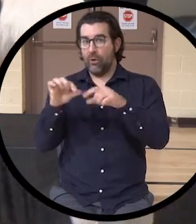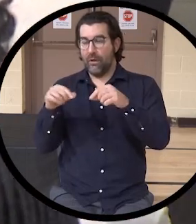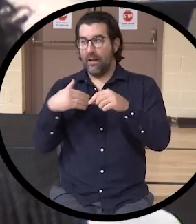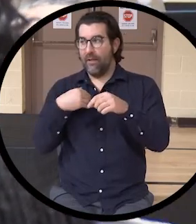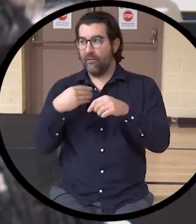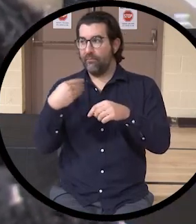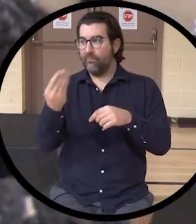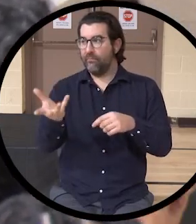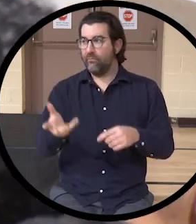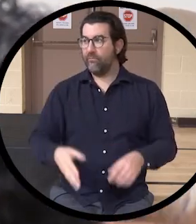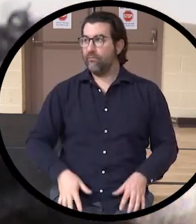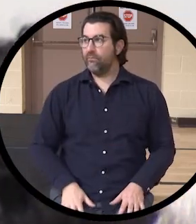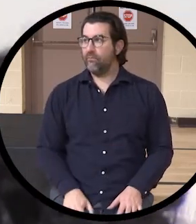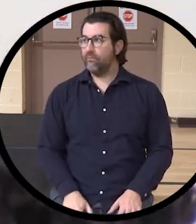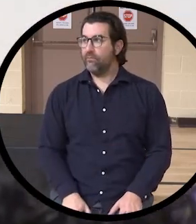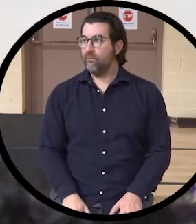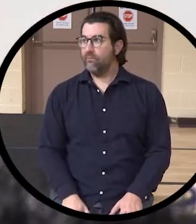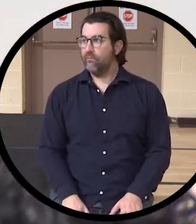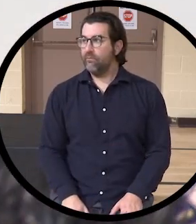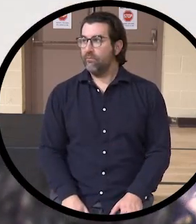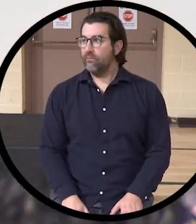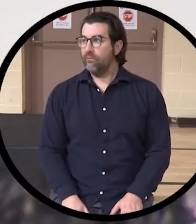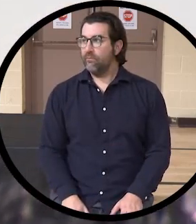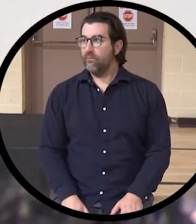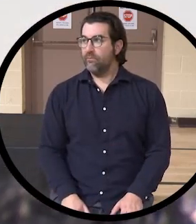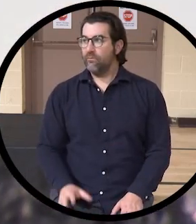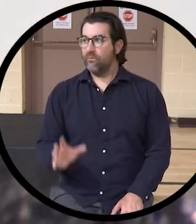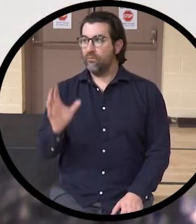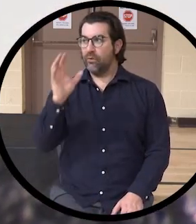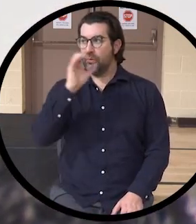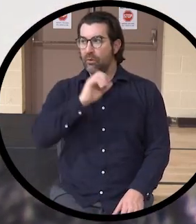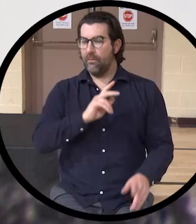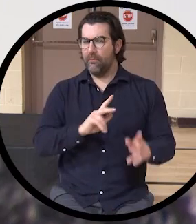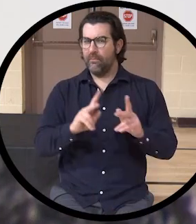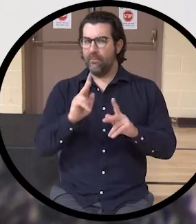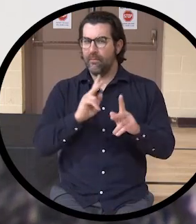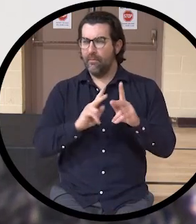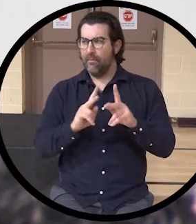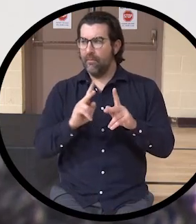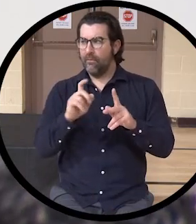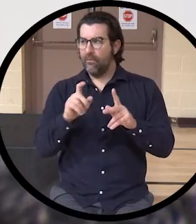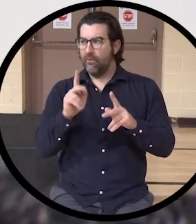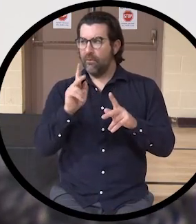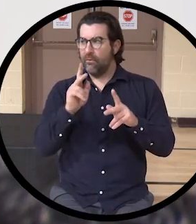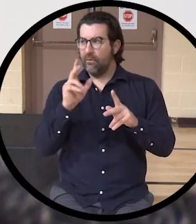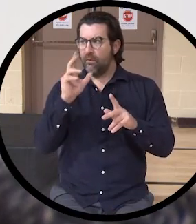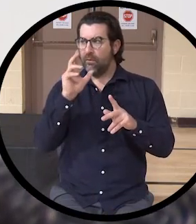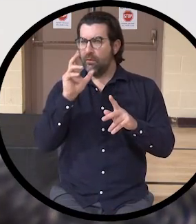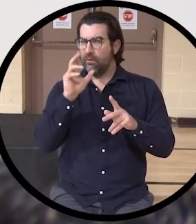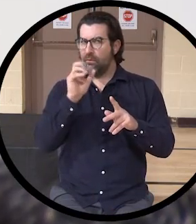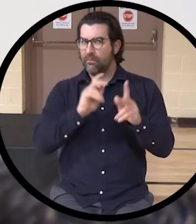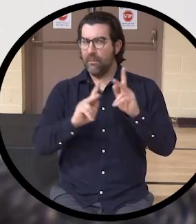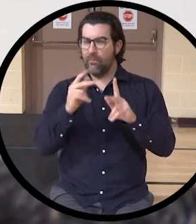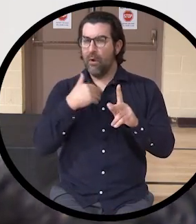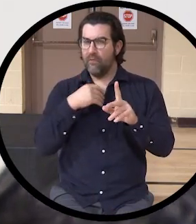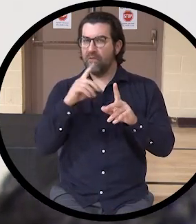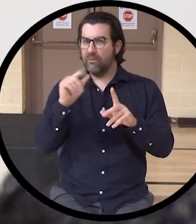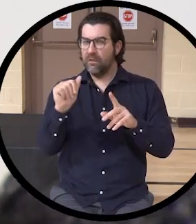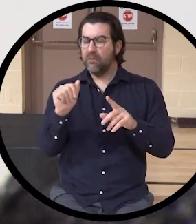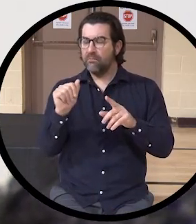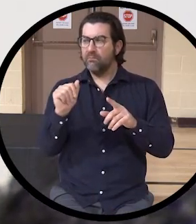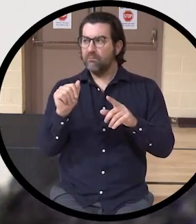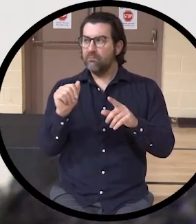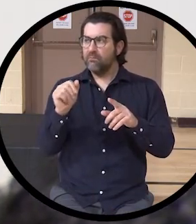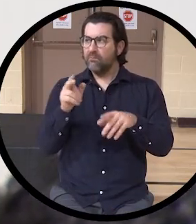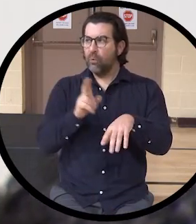meeting. We can talk about it. Consider locating bike, just assume people that will bike. Should assume that people that disability. Yeah, of course,